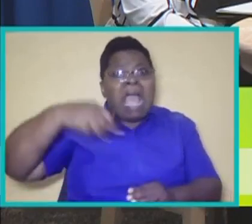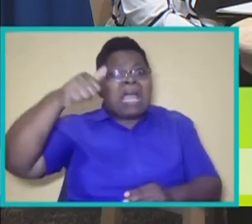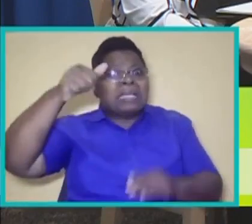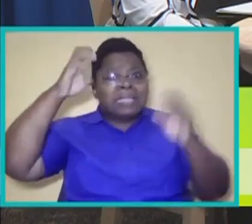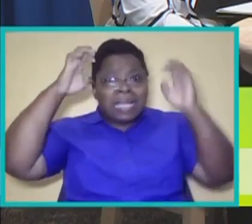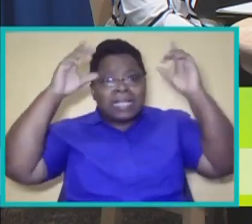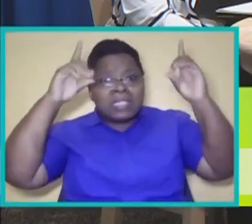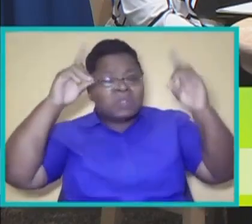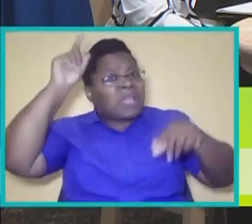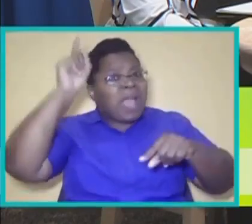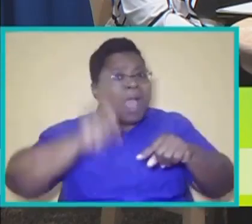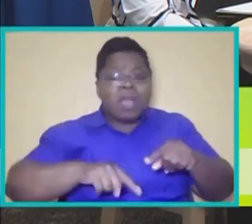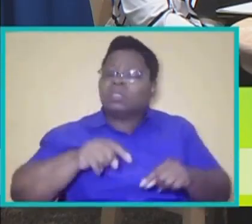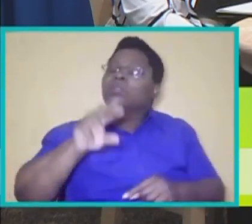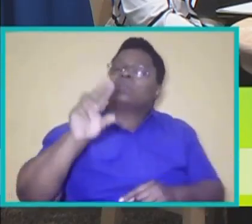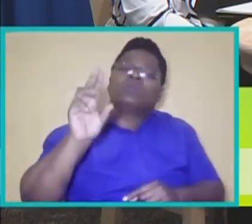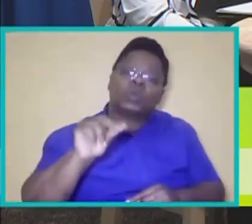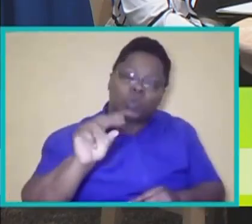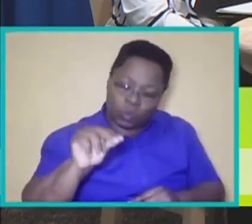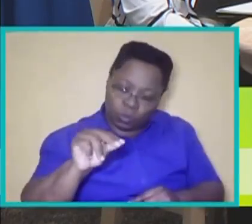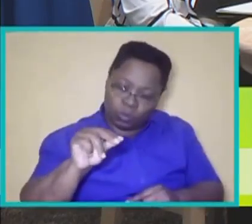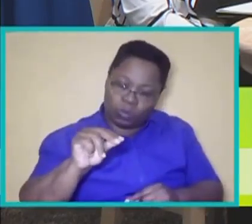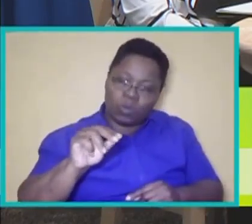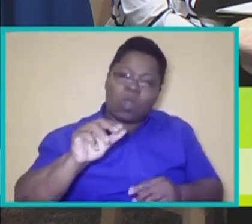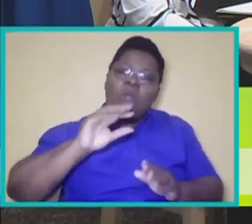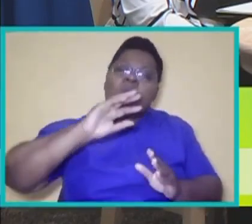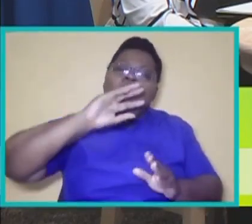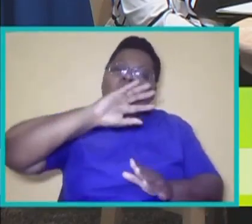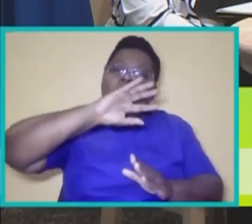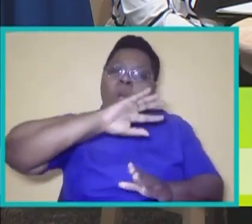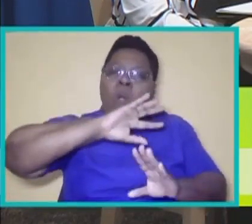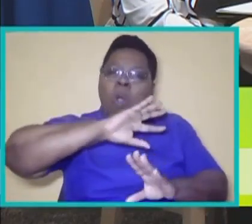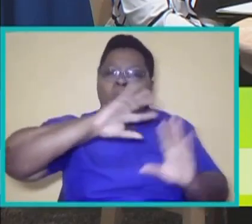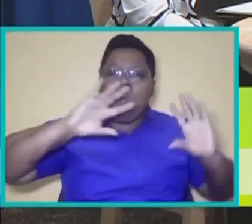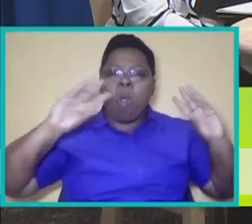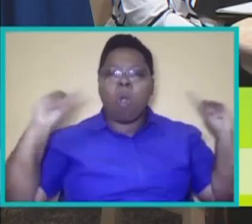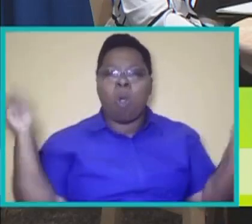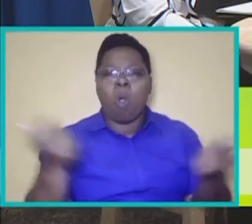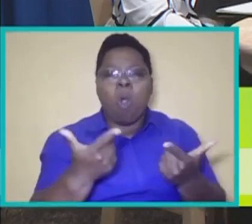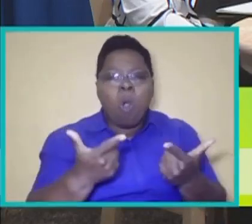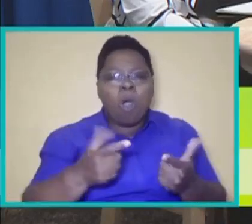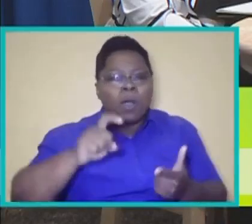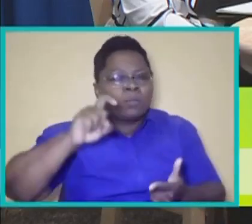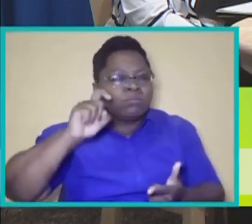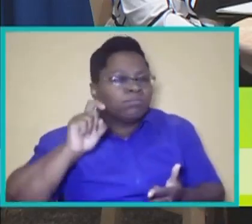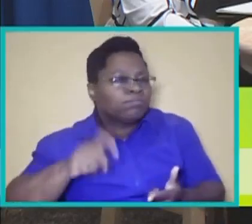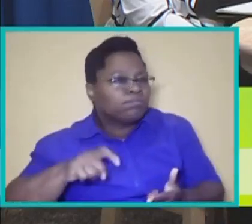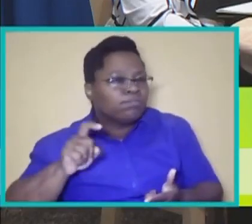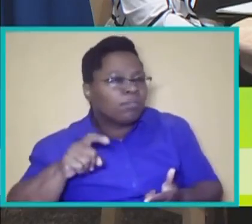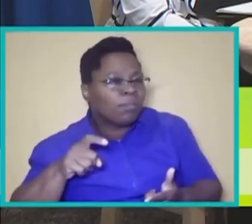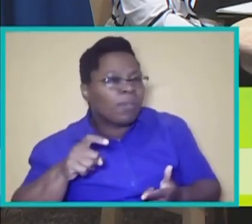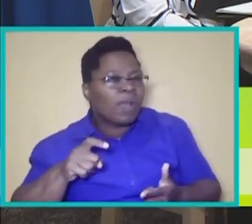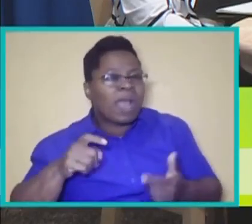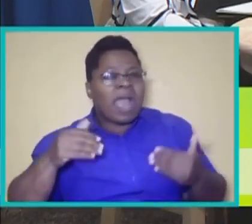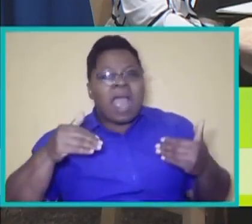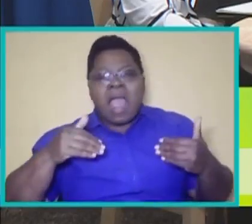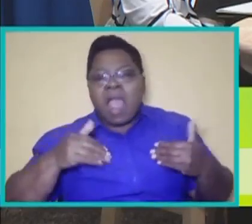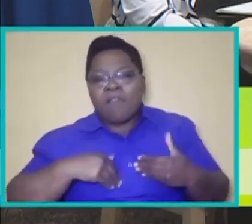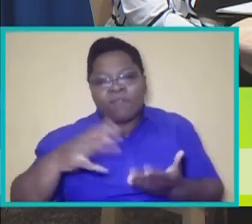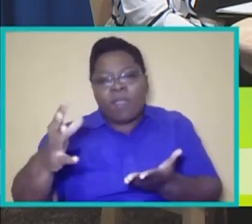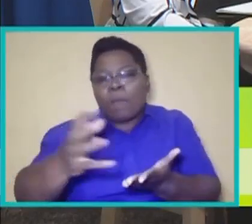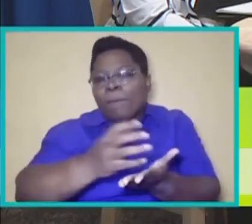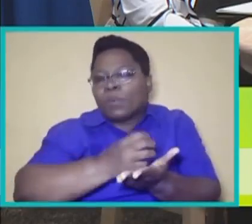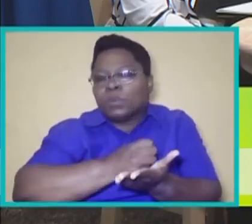economy through scientific advances and stuff like that. How are we going to train our teachers along these lines for dispensing this